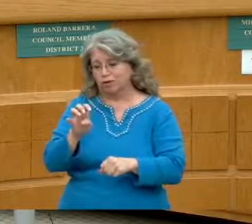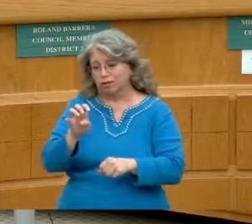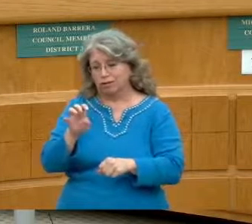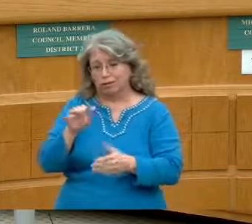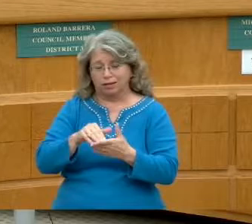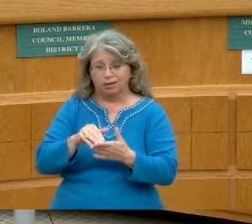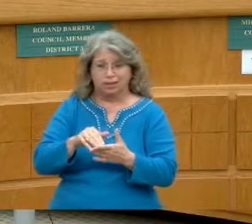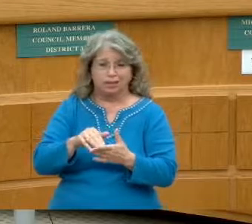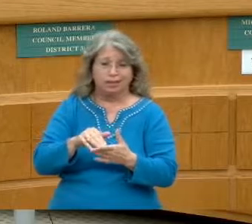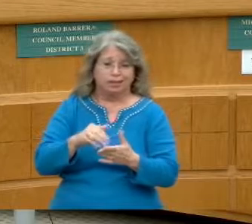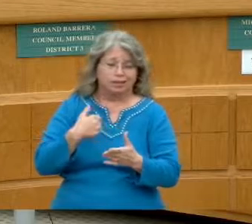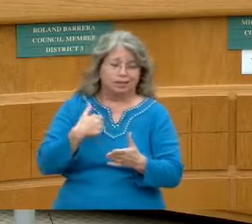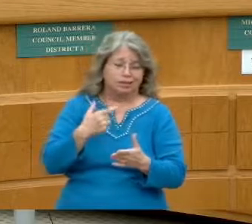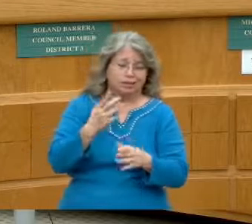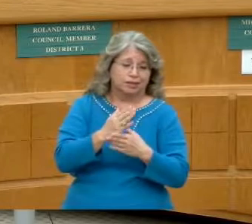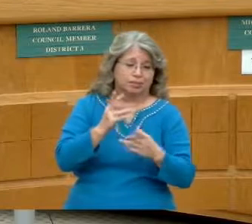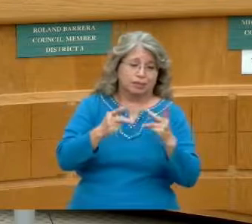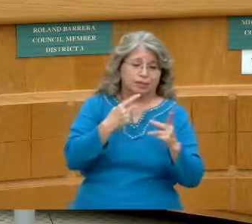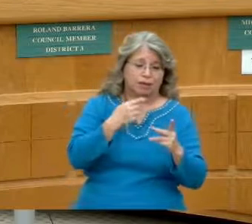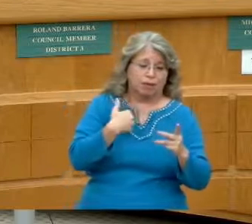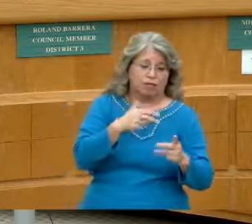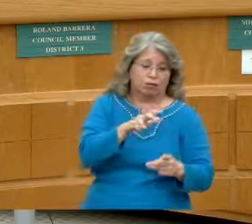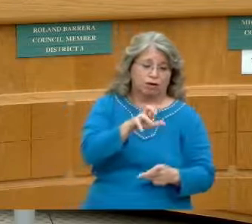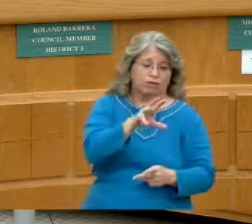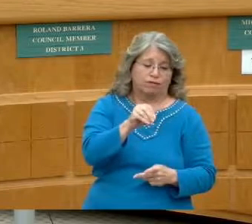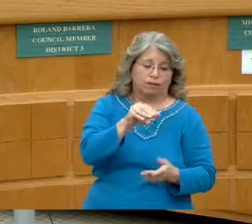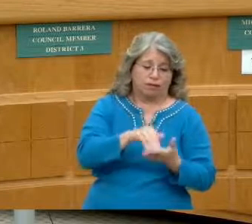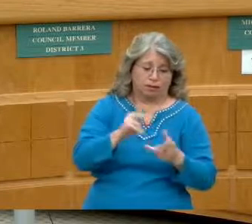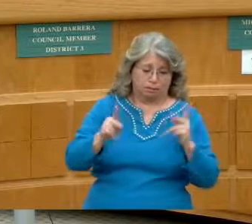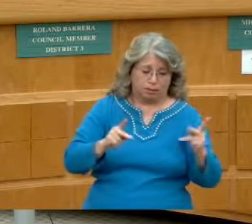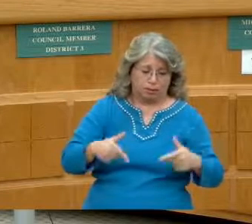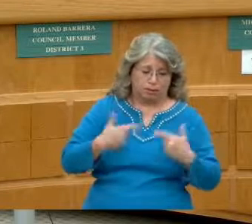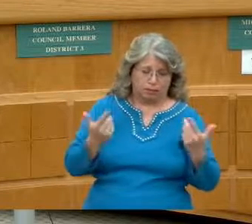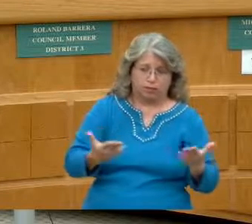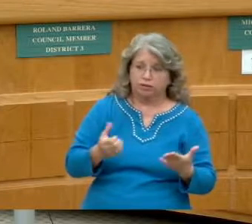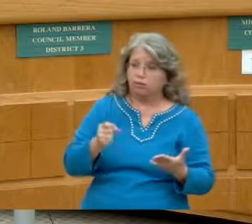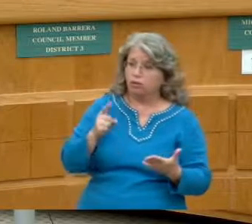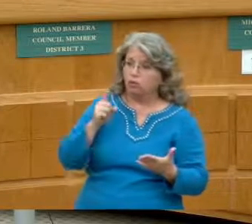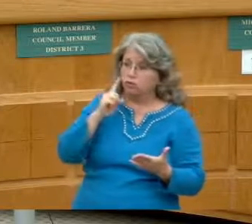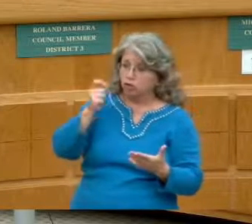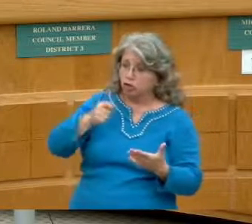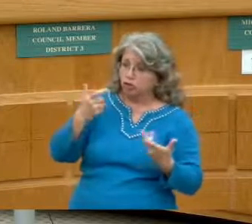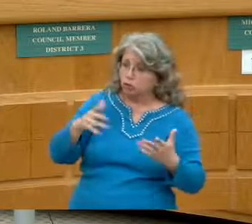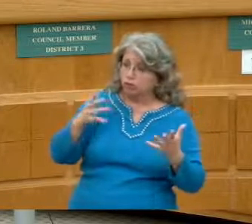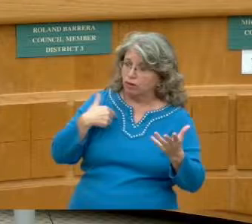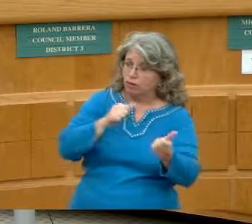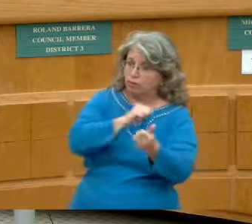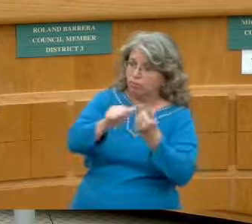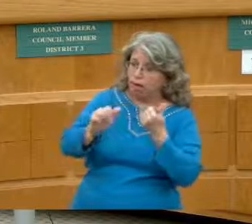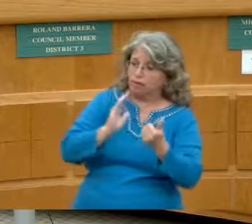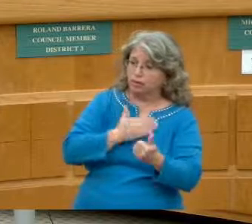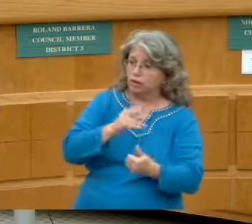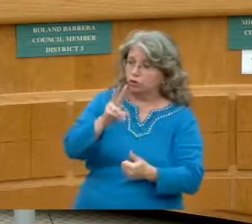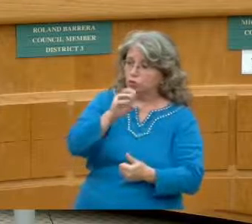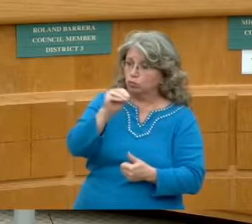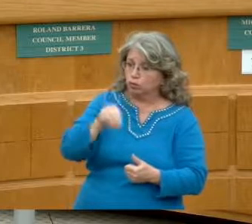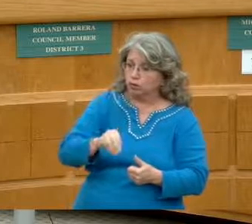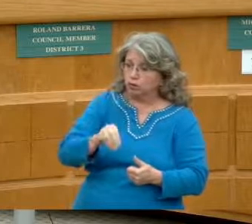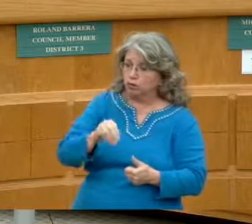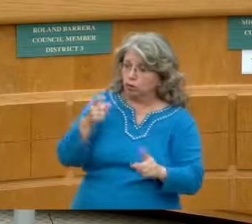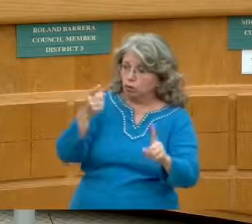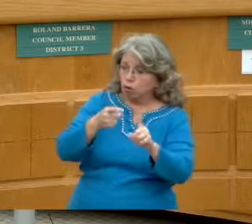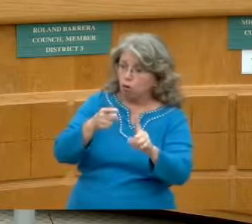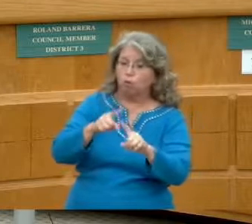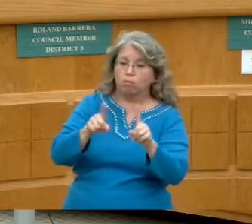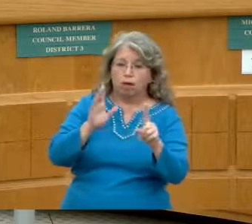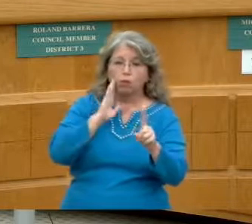that's 2.5% of our population. So I think, Judge, we've achieved our 2% goal. We're going to continue to test.